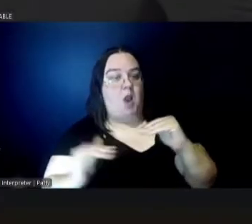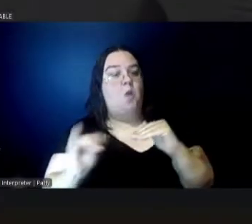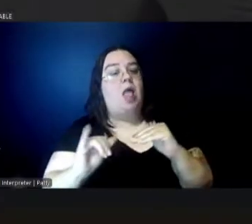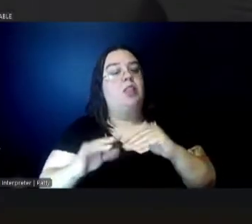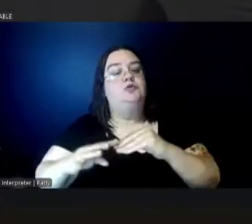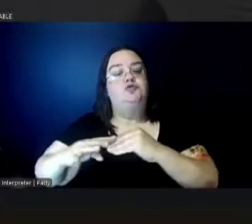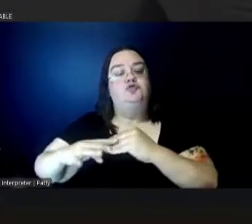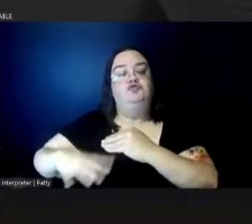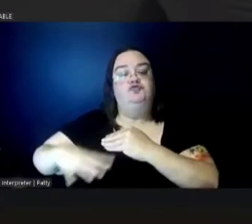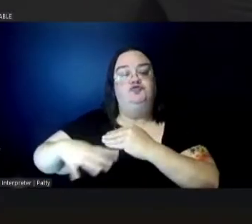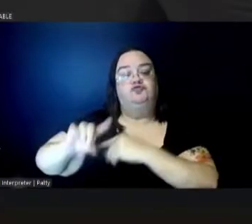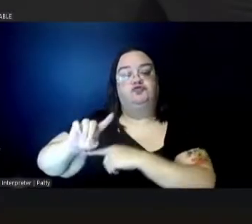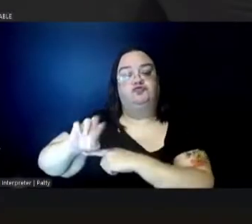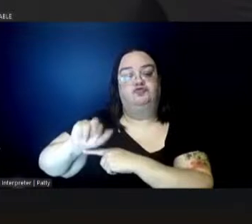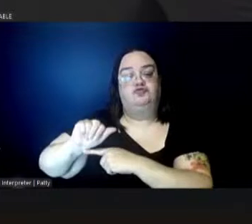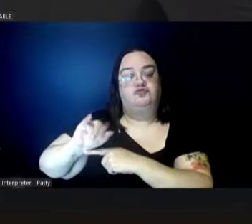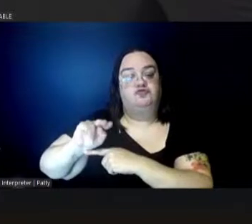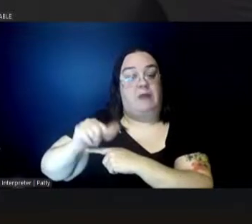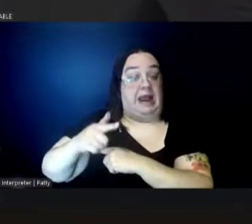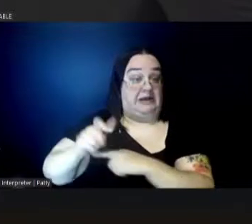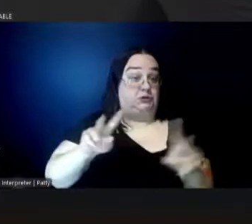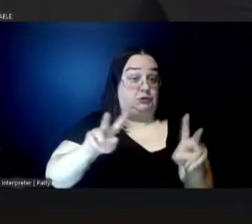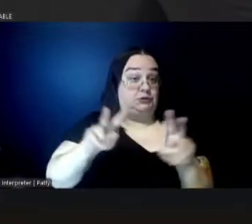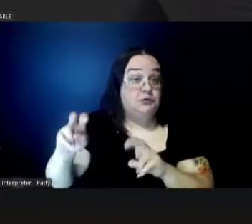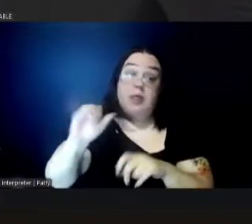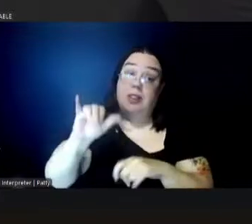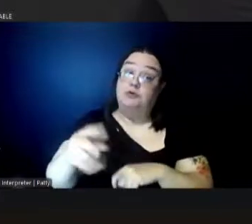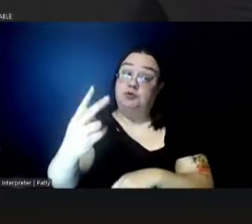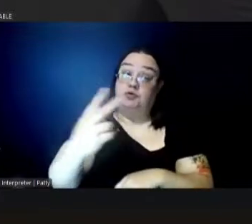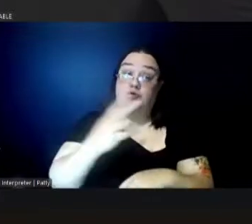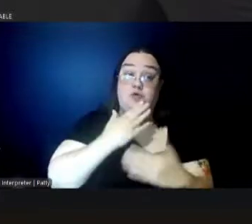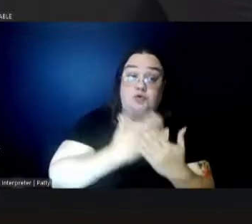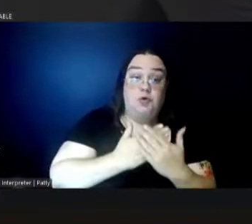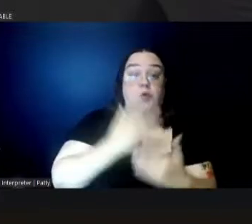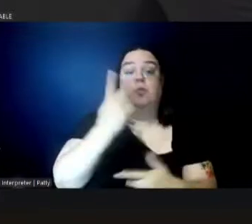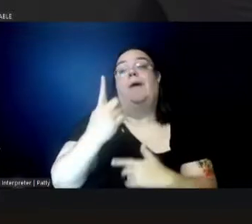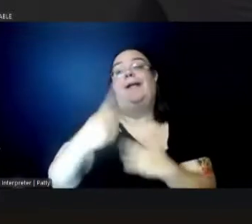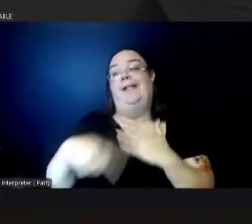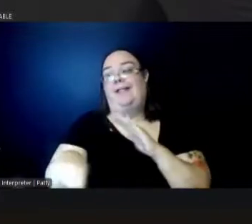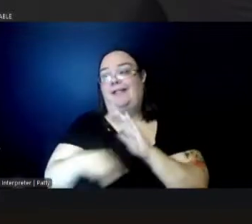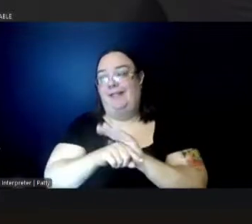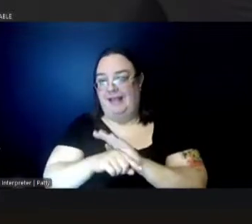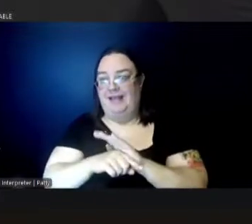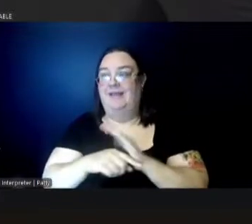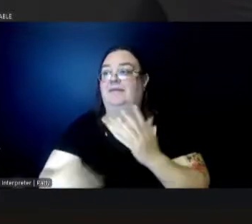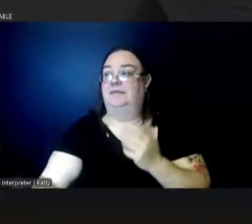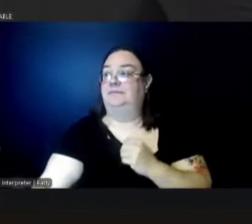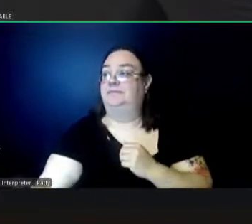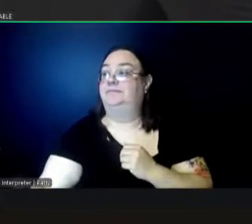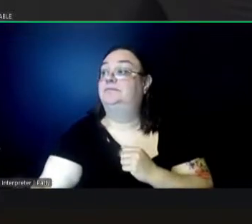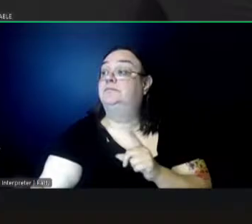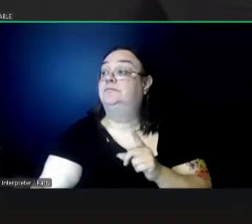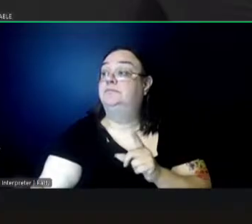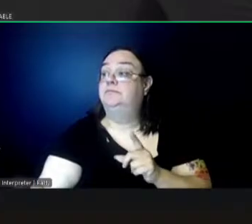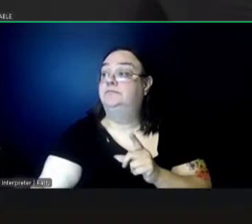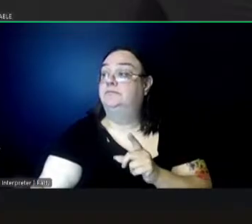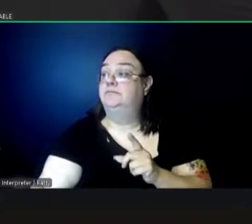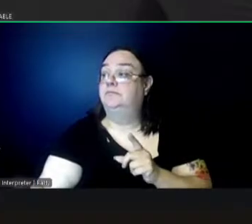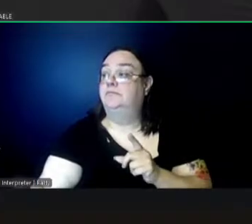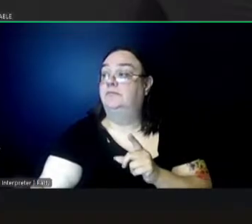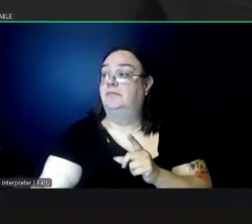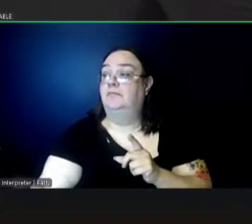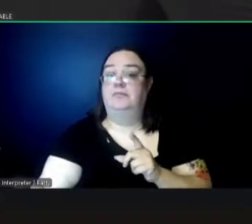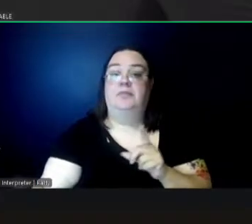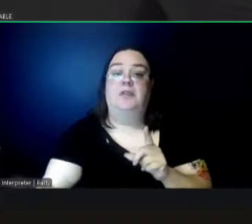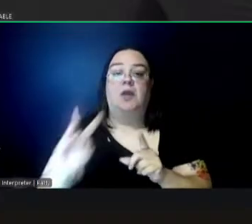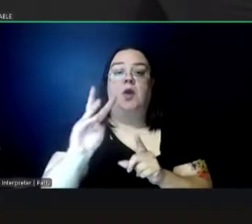problem. So those two positives. The one negative that I have to, yes. Kelly, just with that, I